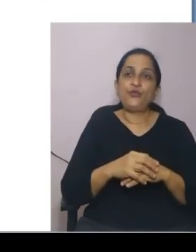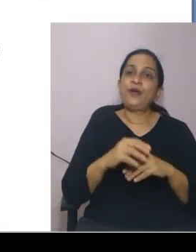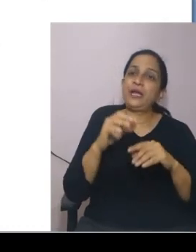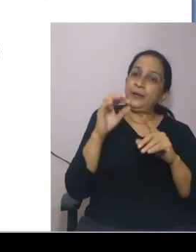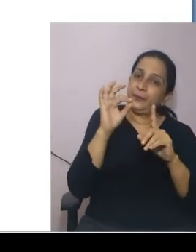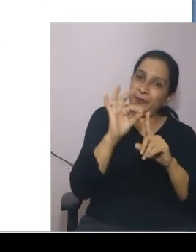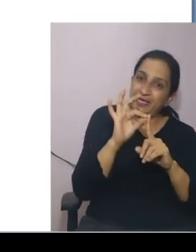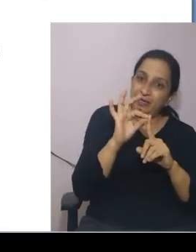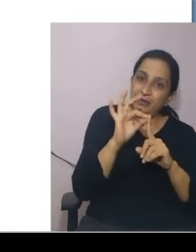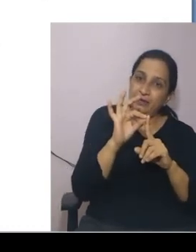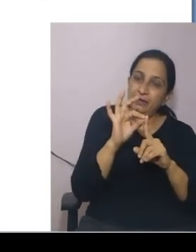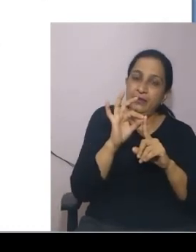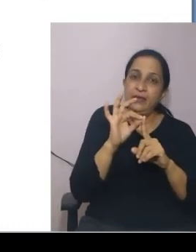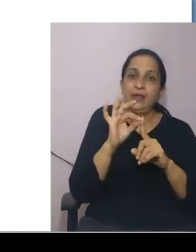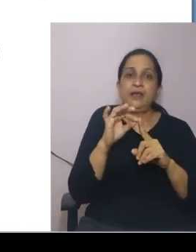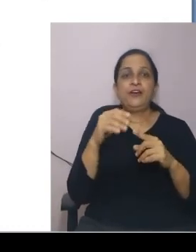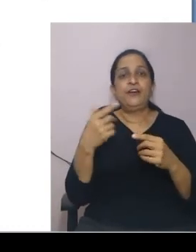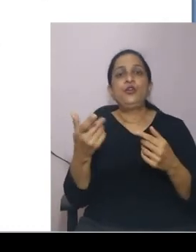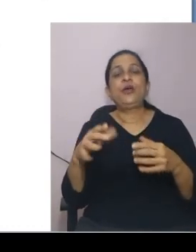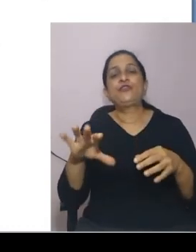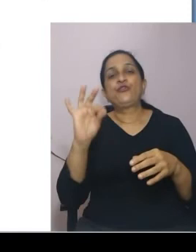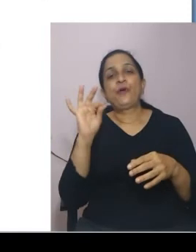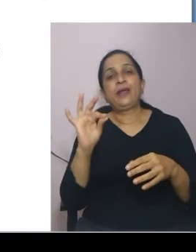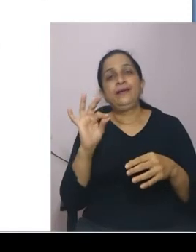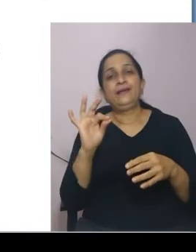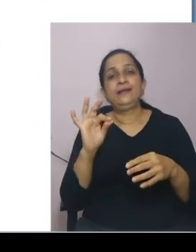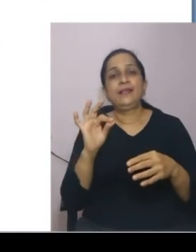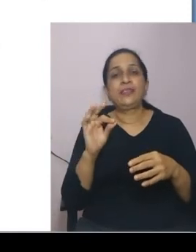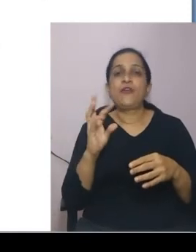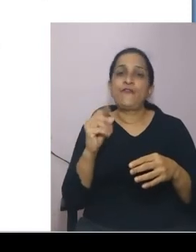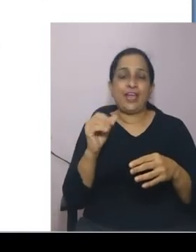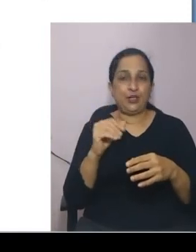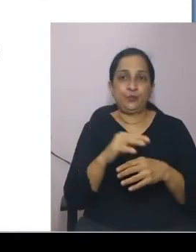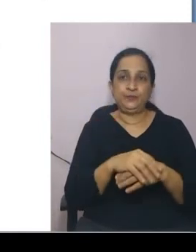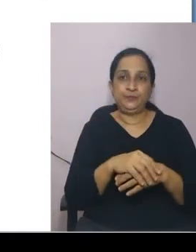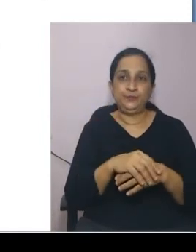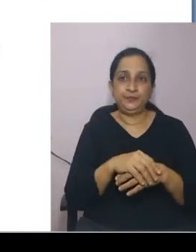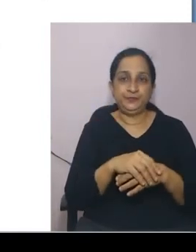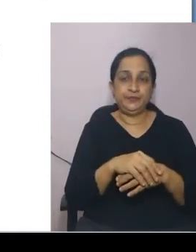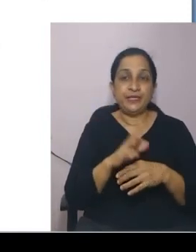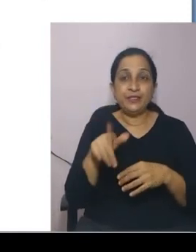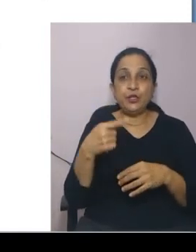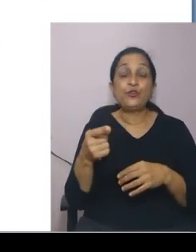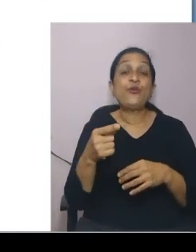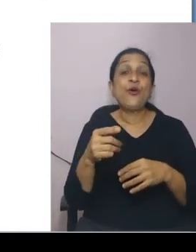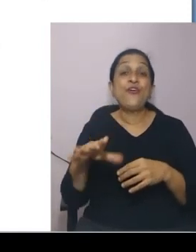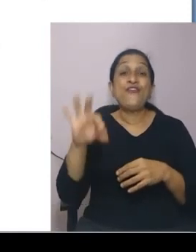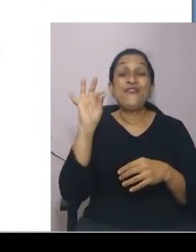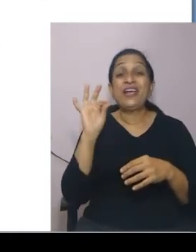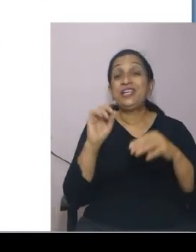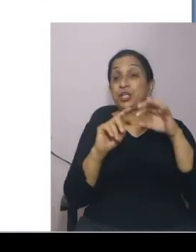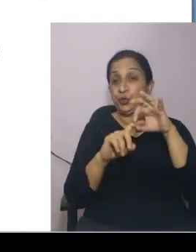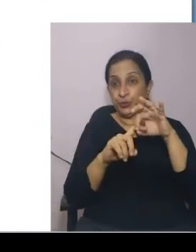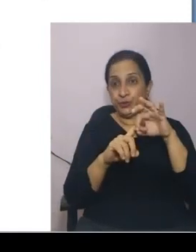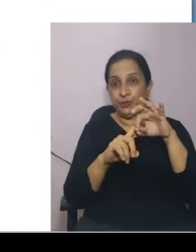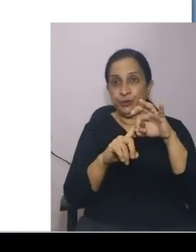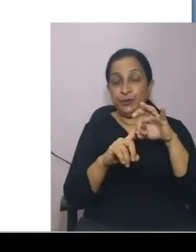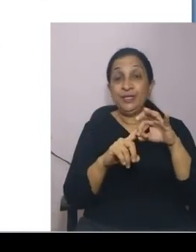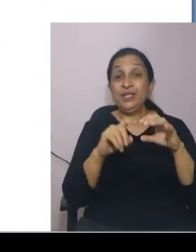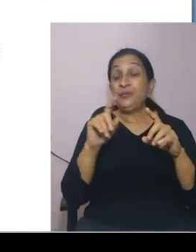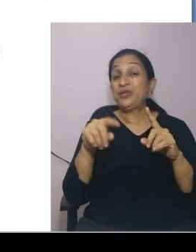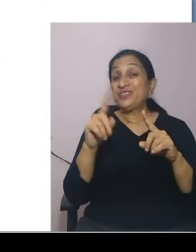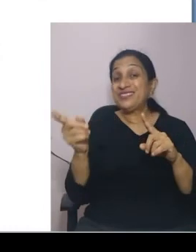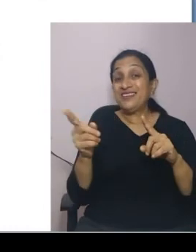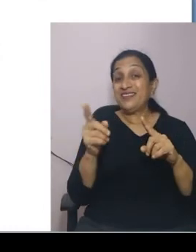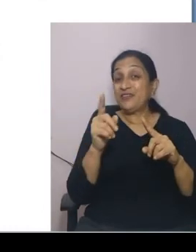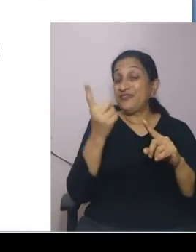okay, where it will be ratio of 1 is to 2. Then you find the value of Q, here it will be the other